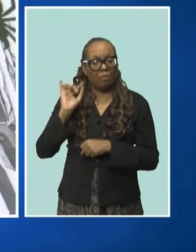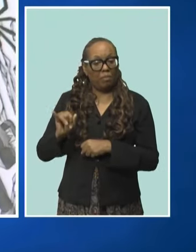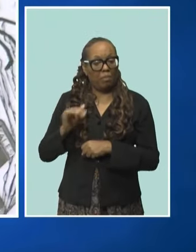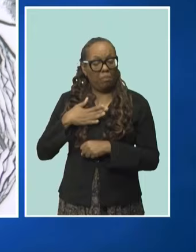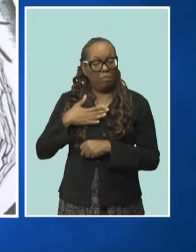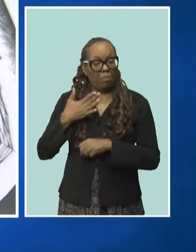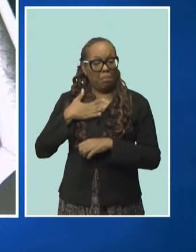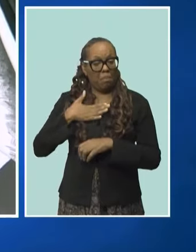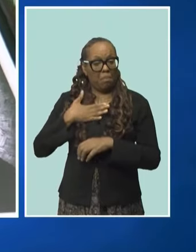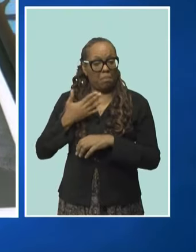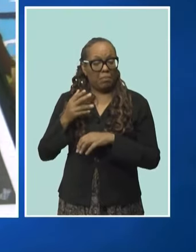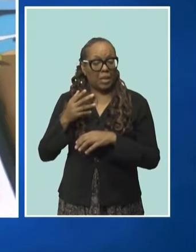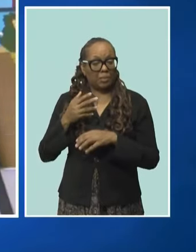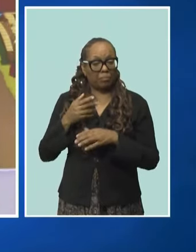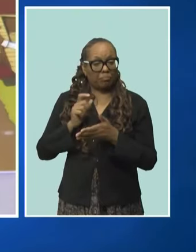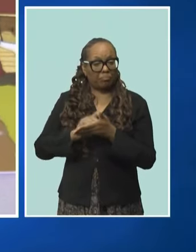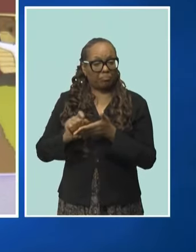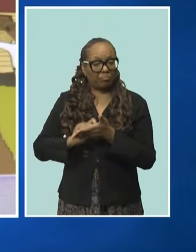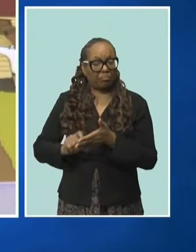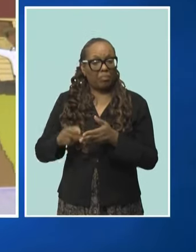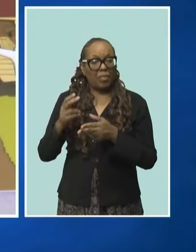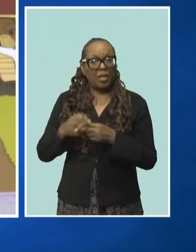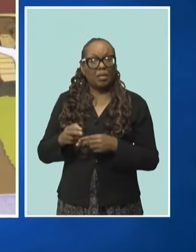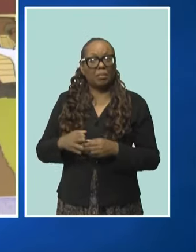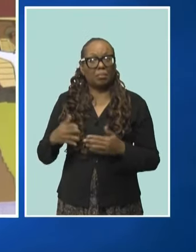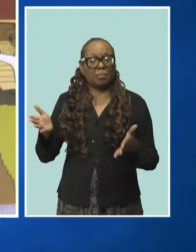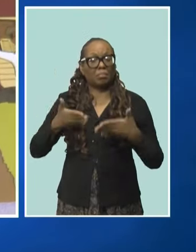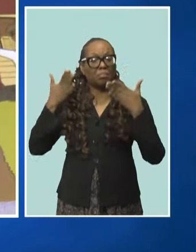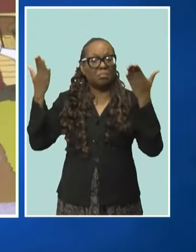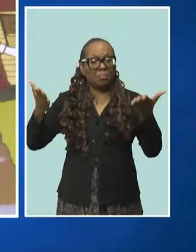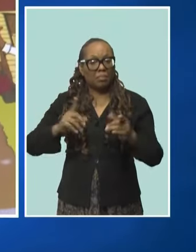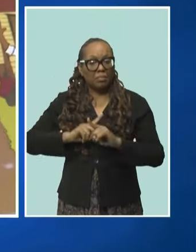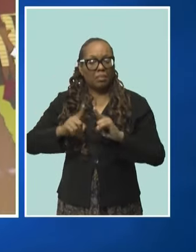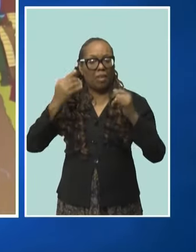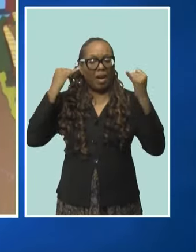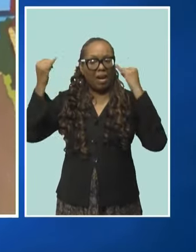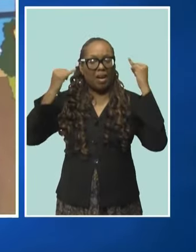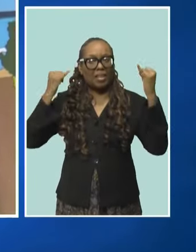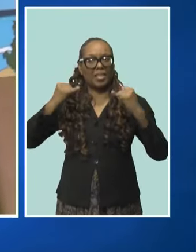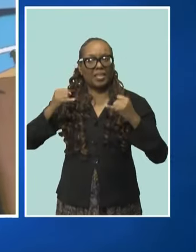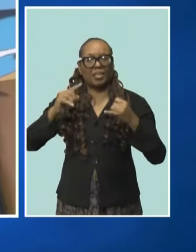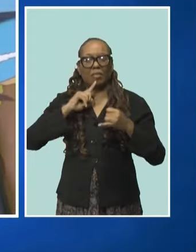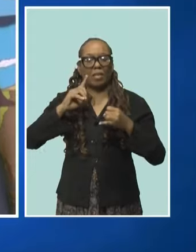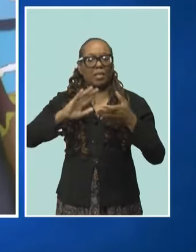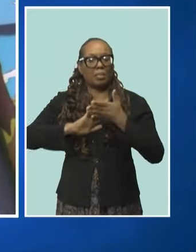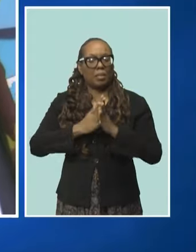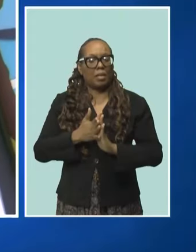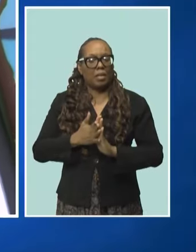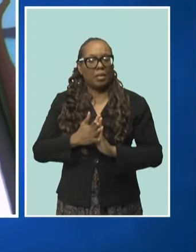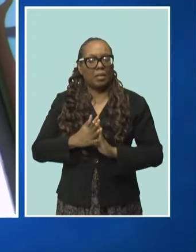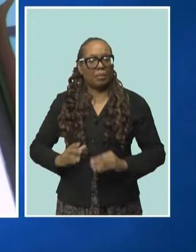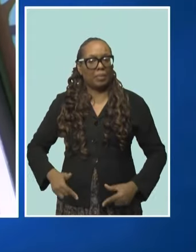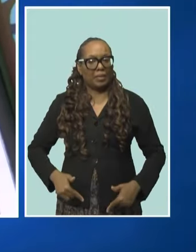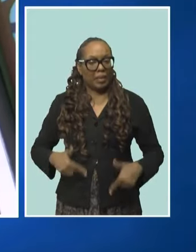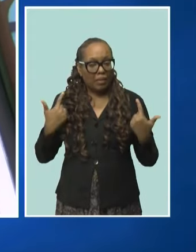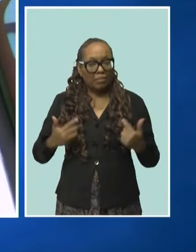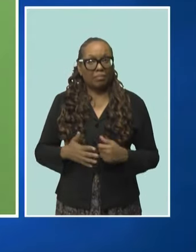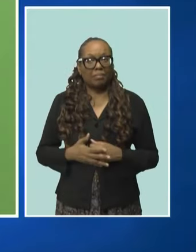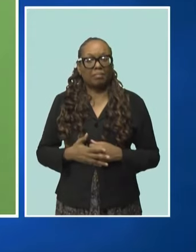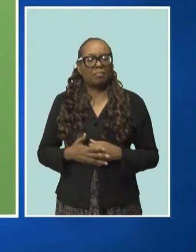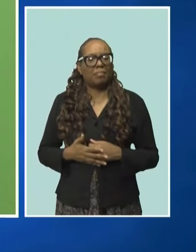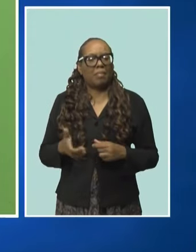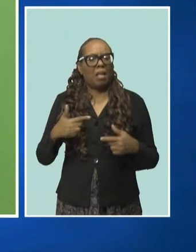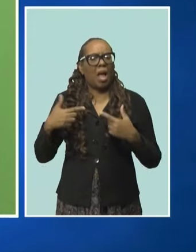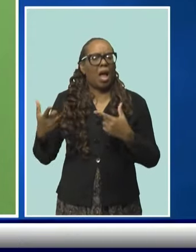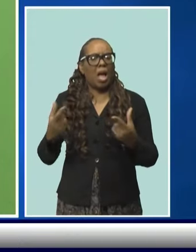offerings from the enterprise are varied and include bringing other people's ideas to life. I do a range of things,